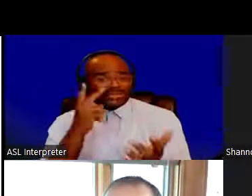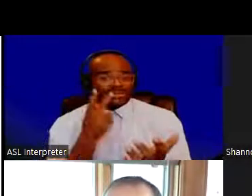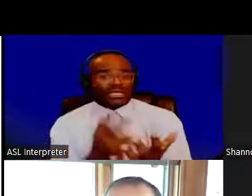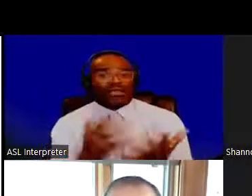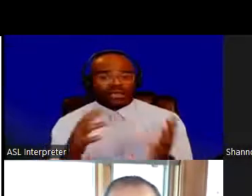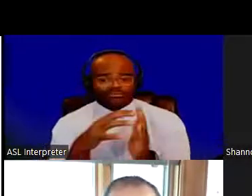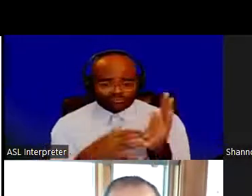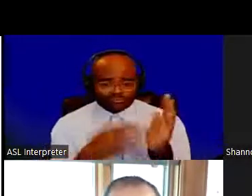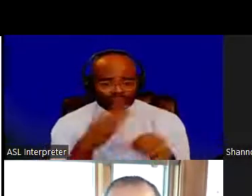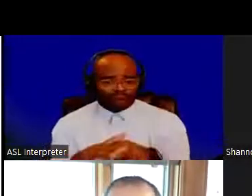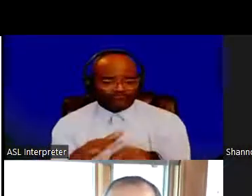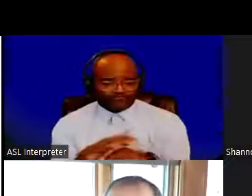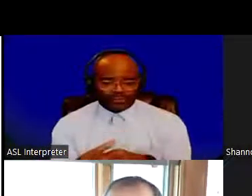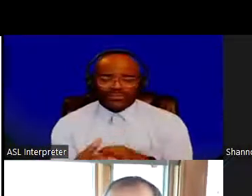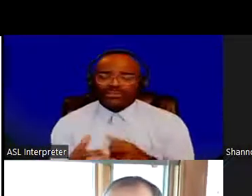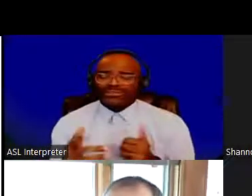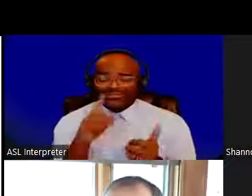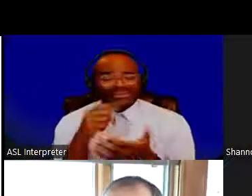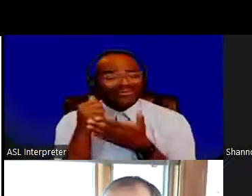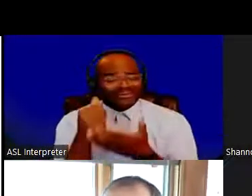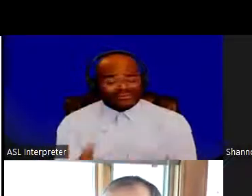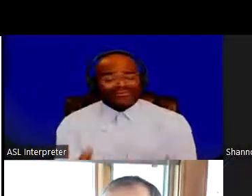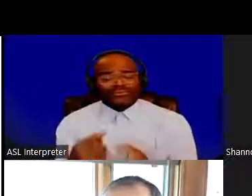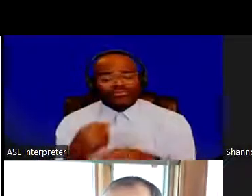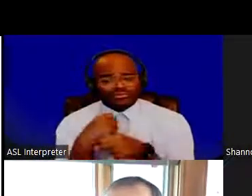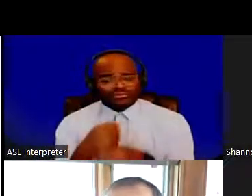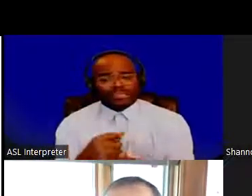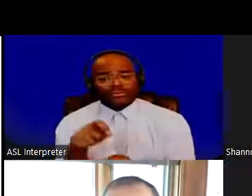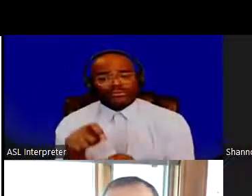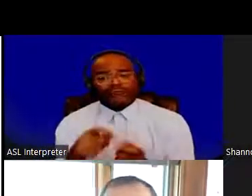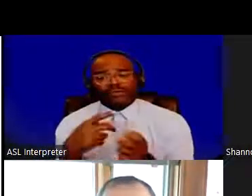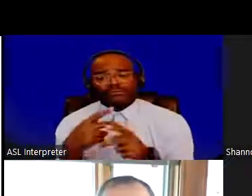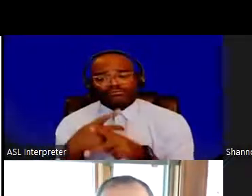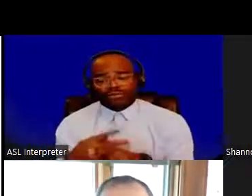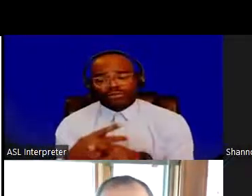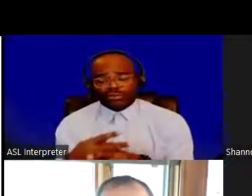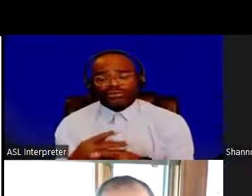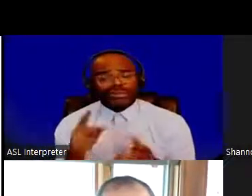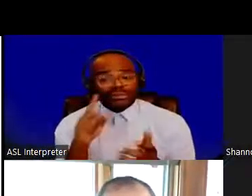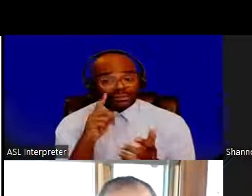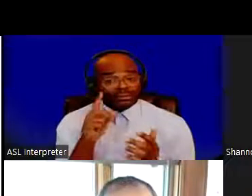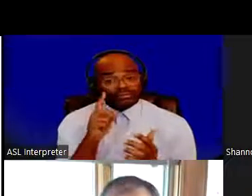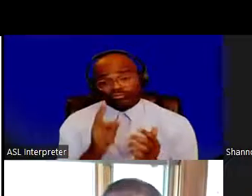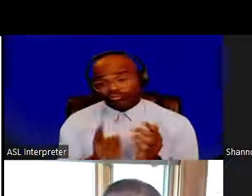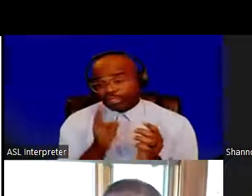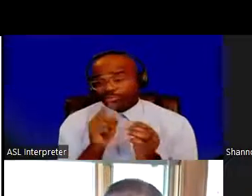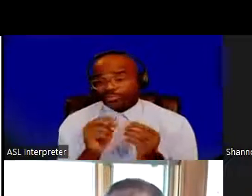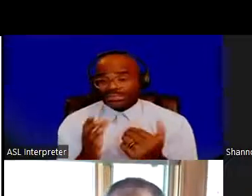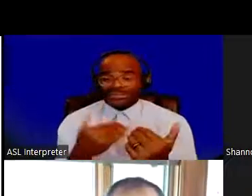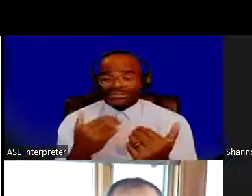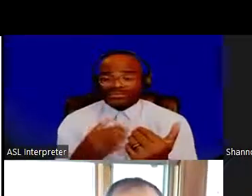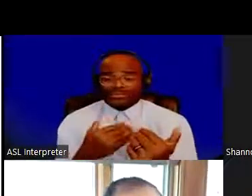And that really helped us create a product that we think is, in the end, much more useful.